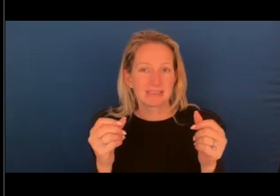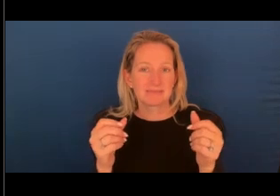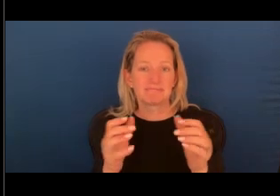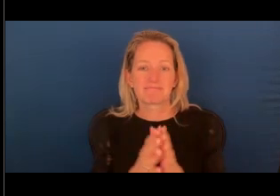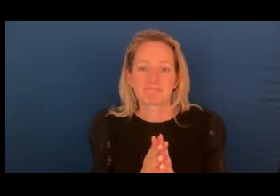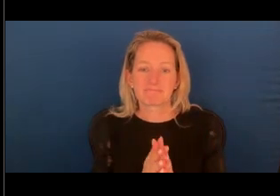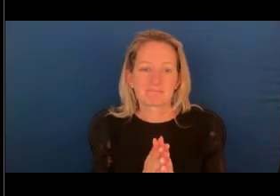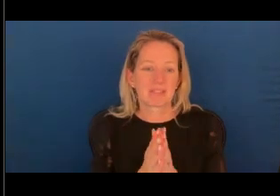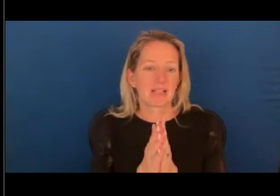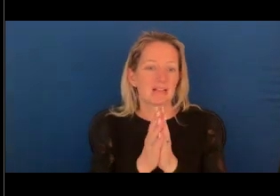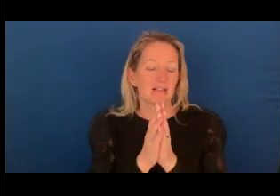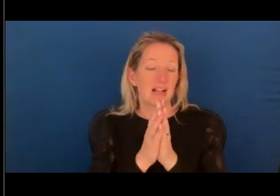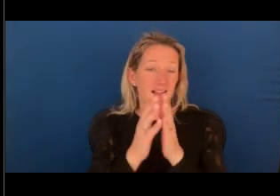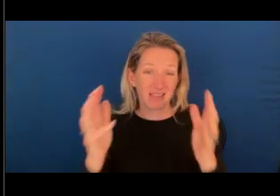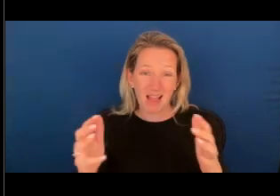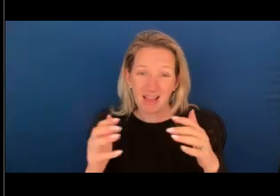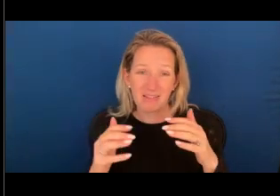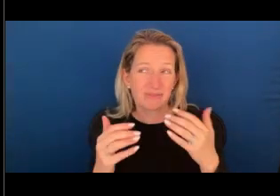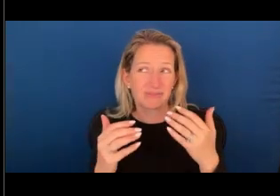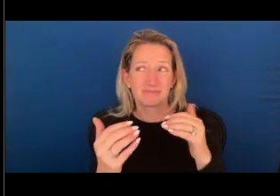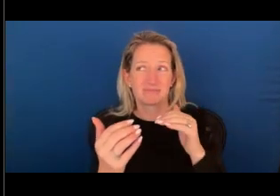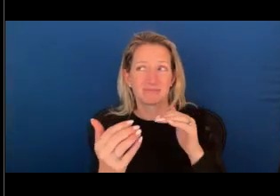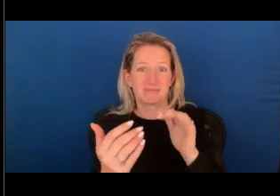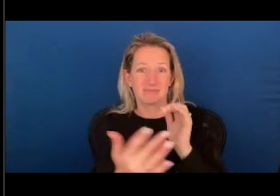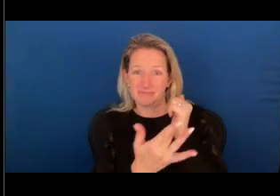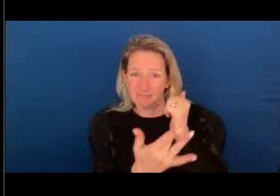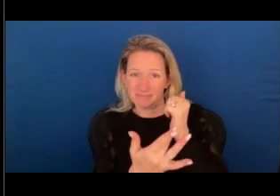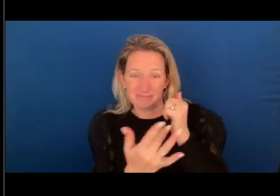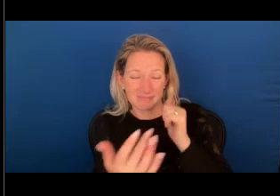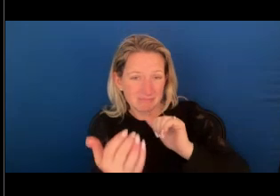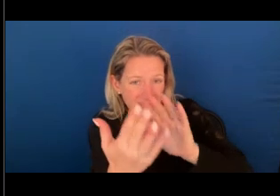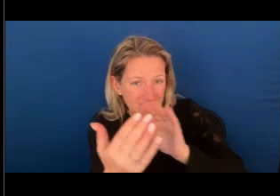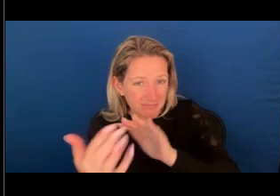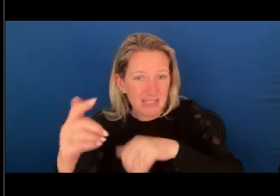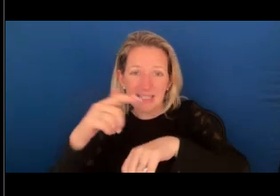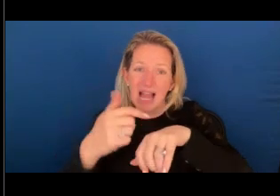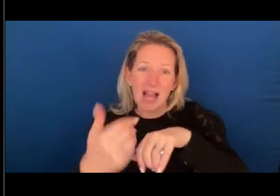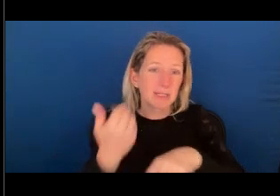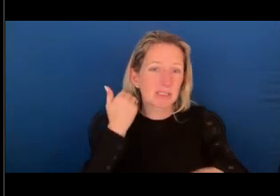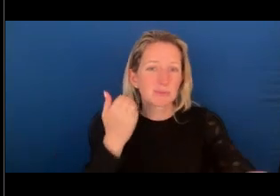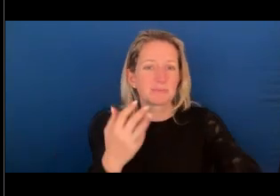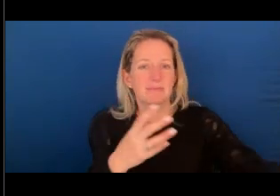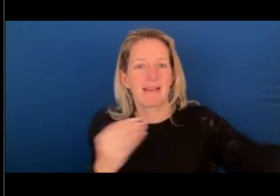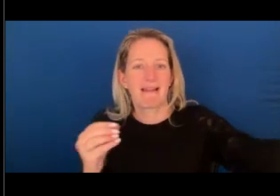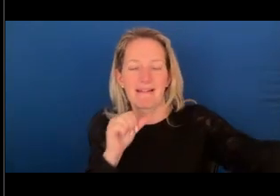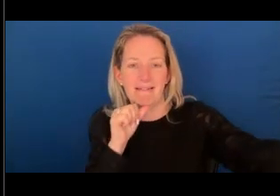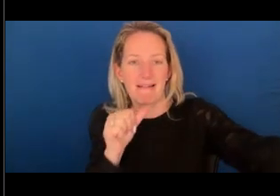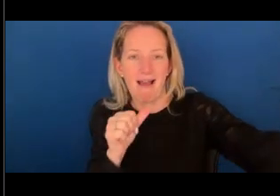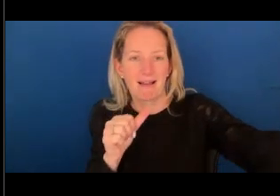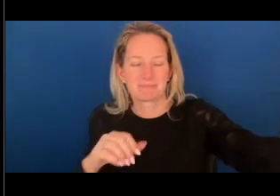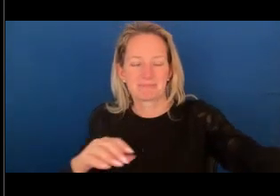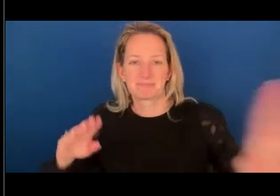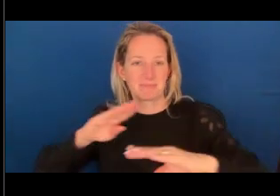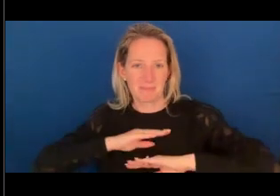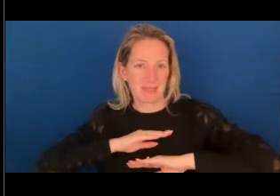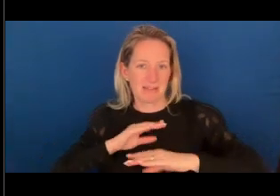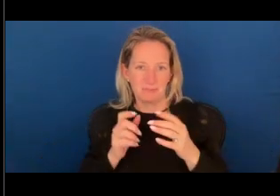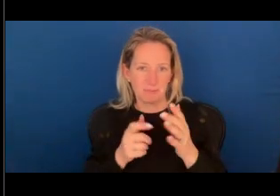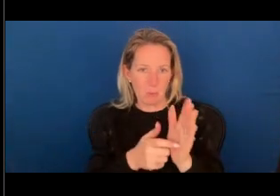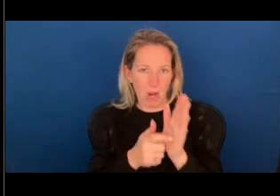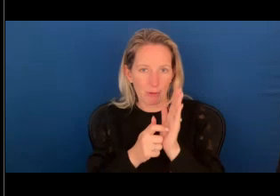methods are time consuming, and they cannot meet the requirements of a high throughput,